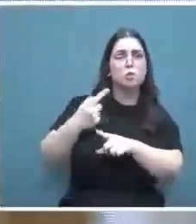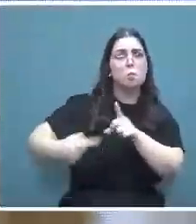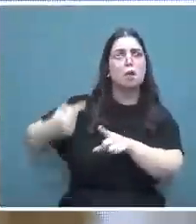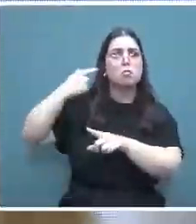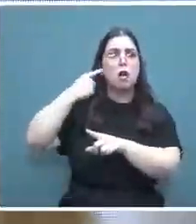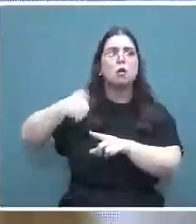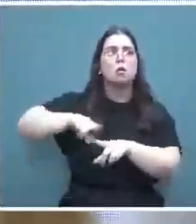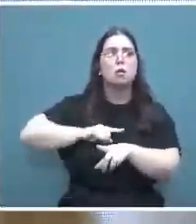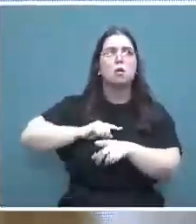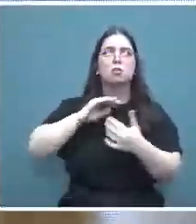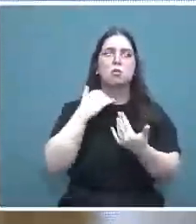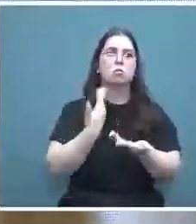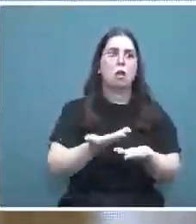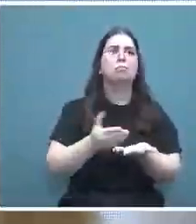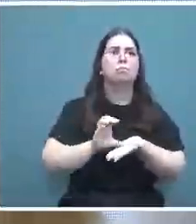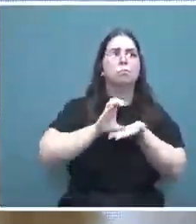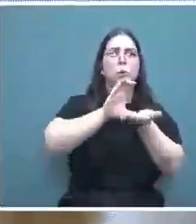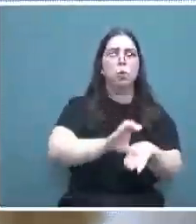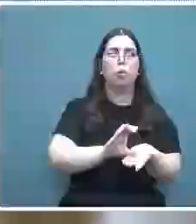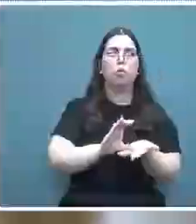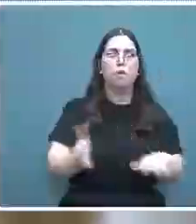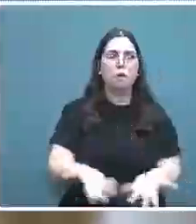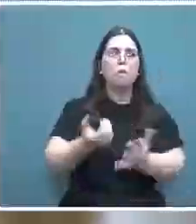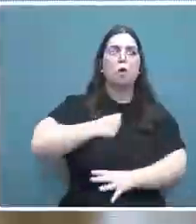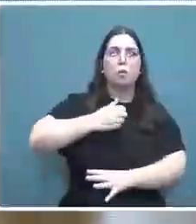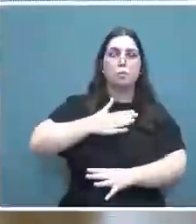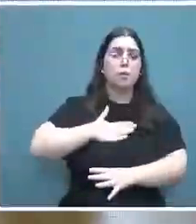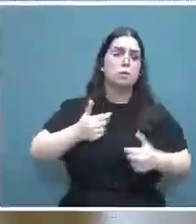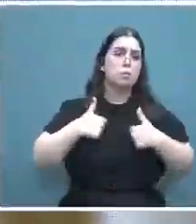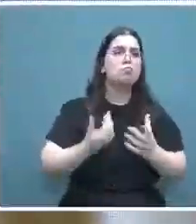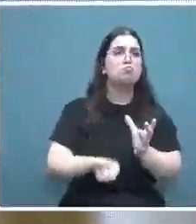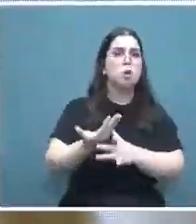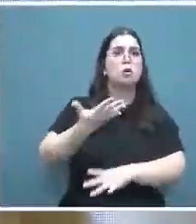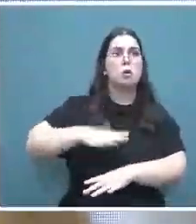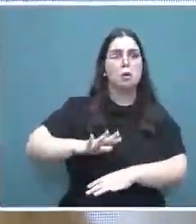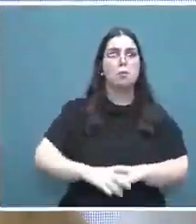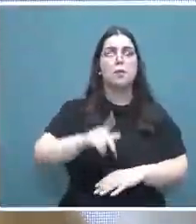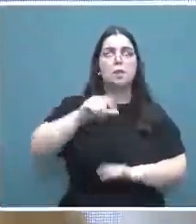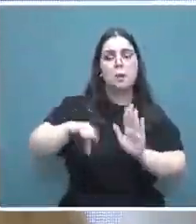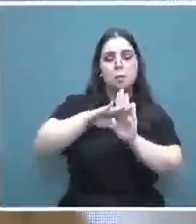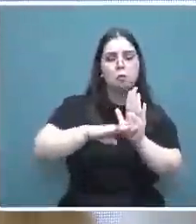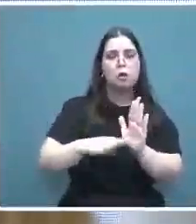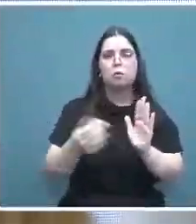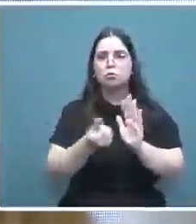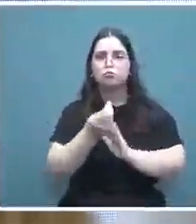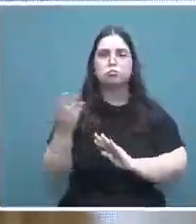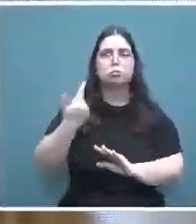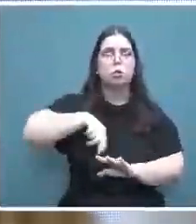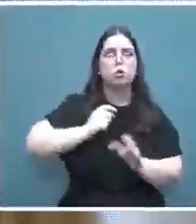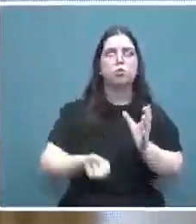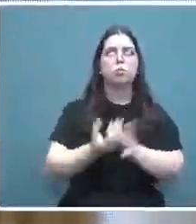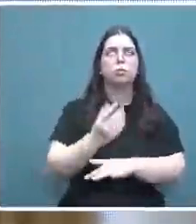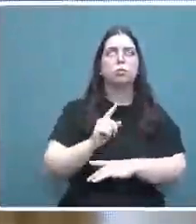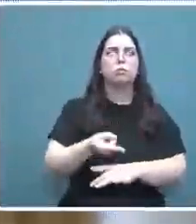provided 20,000 grants for Ukrainians willing to start this business. And of course, we have started this training programs, and